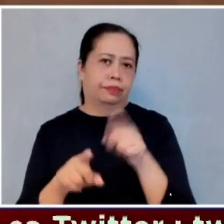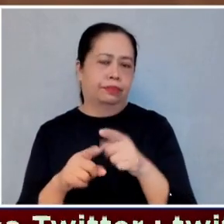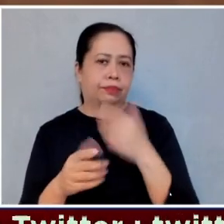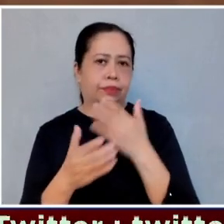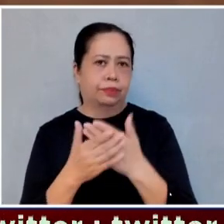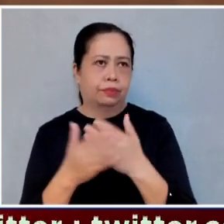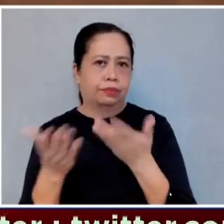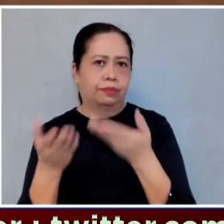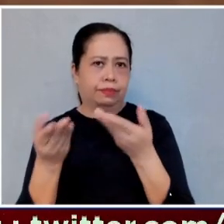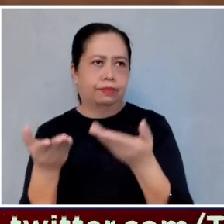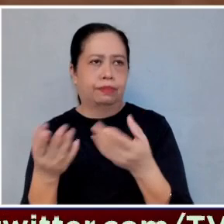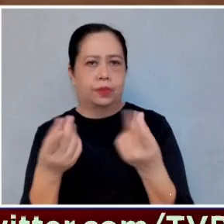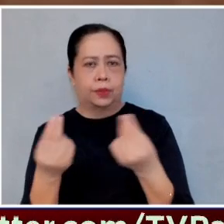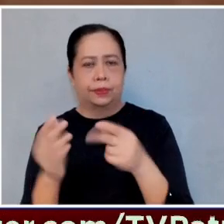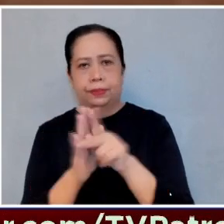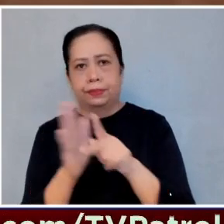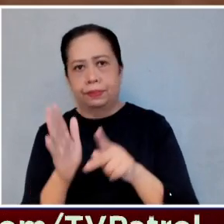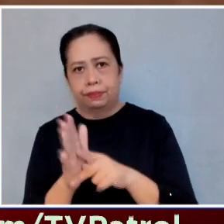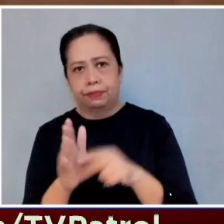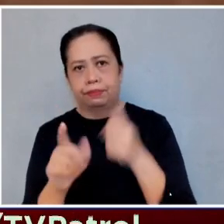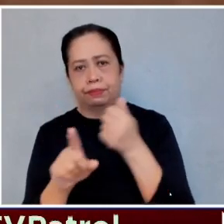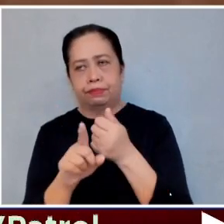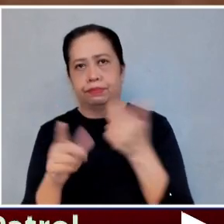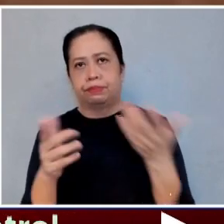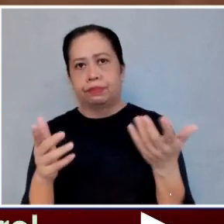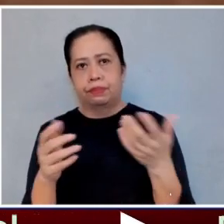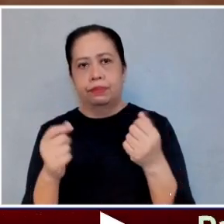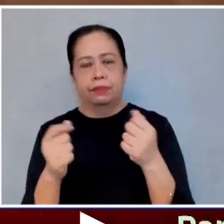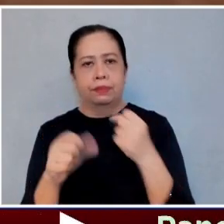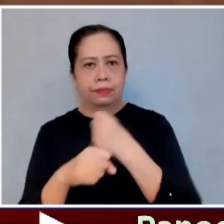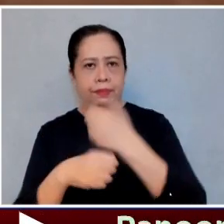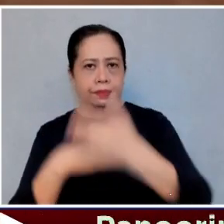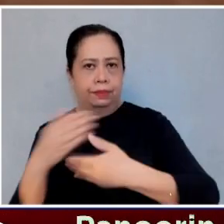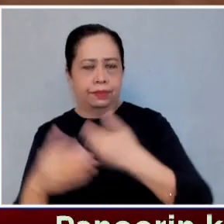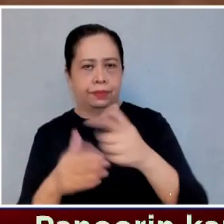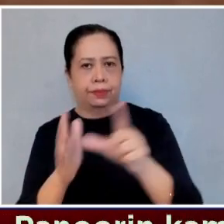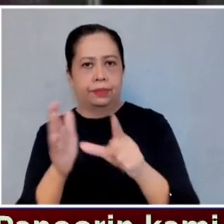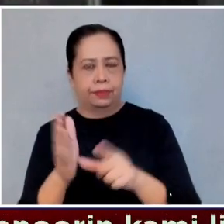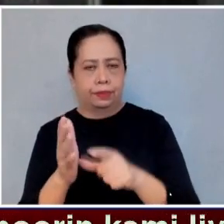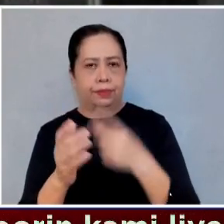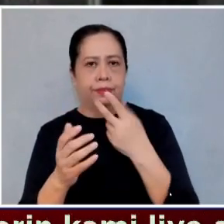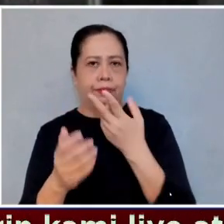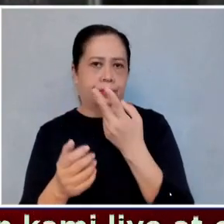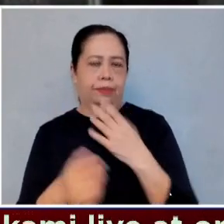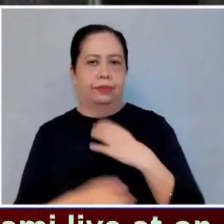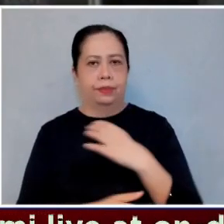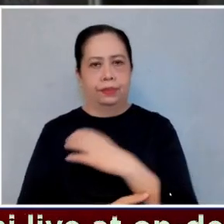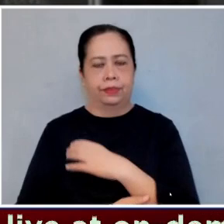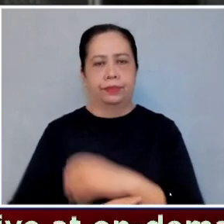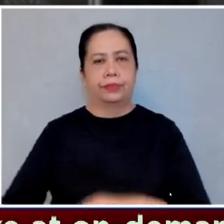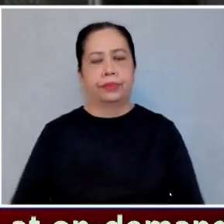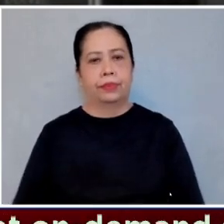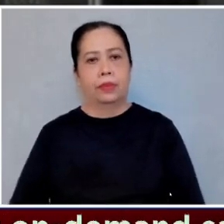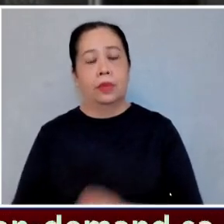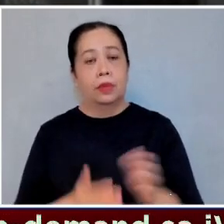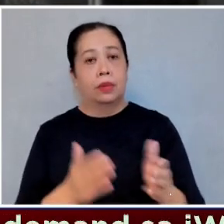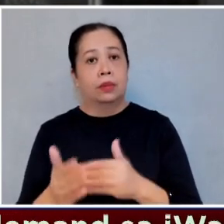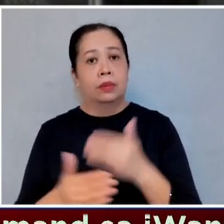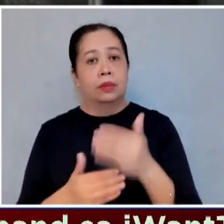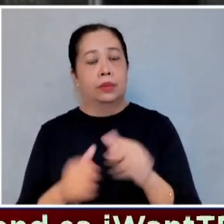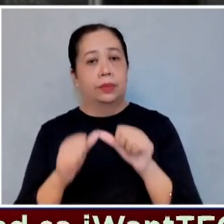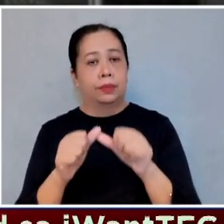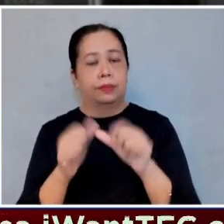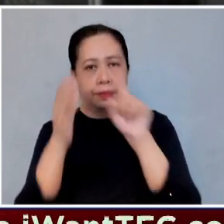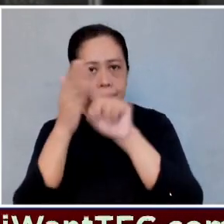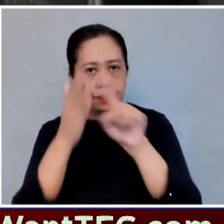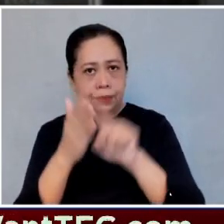policy that will be legislated into law by Congress. Samantala, patuloy umano ang